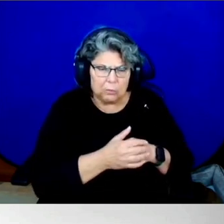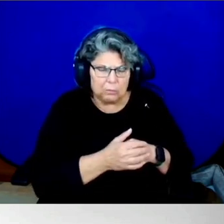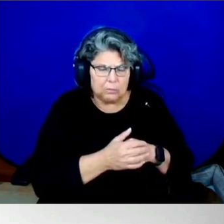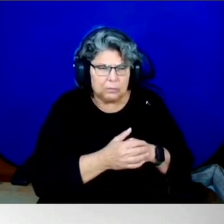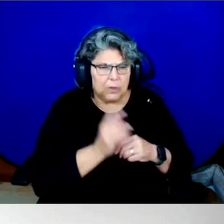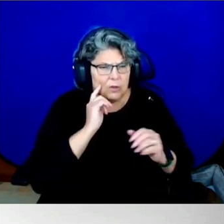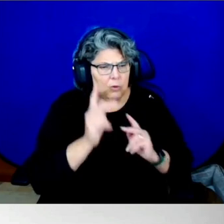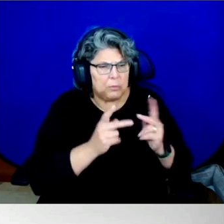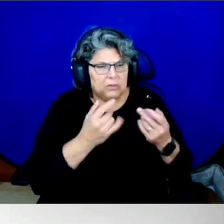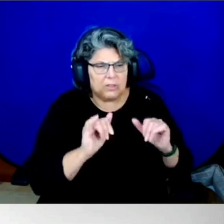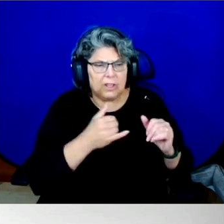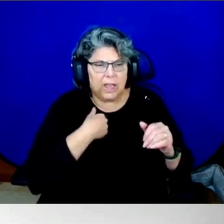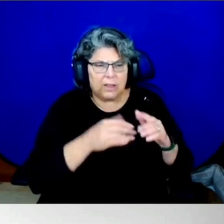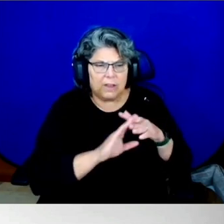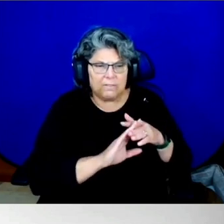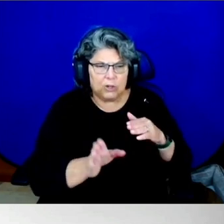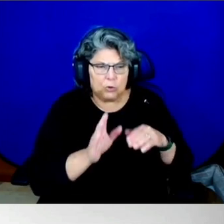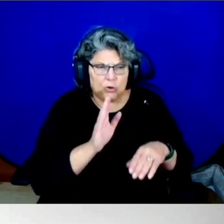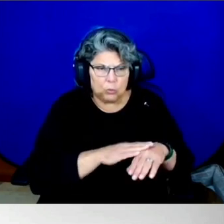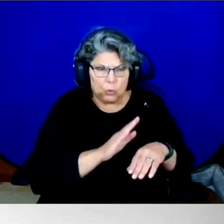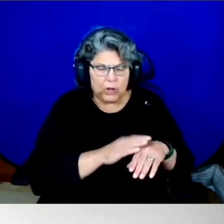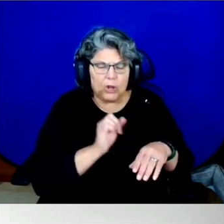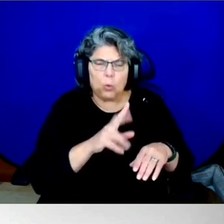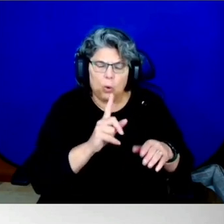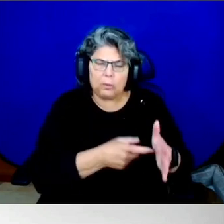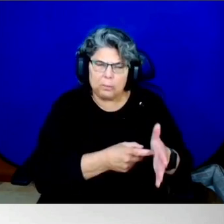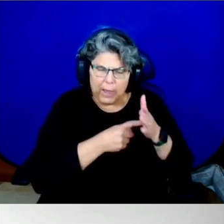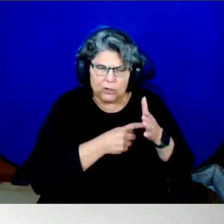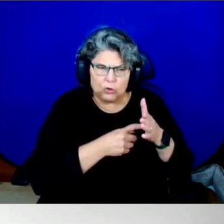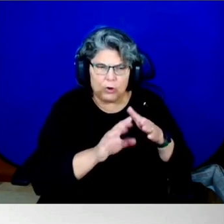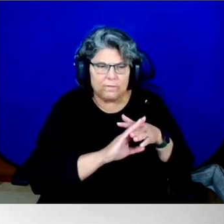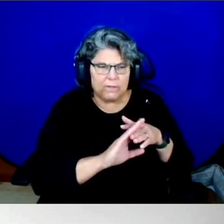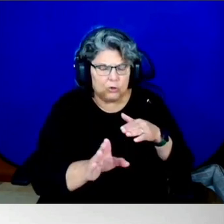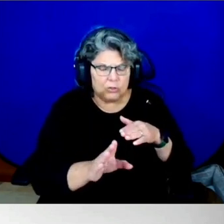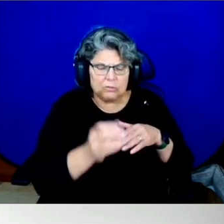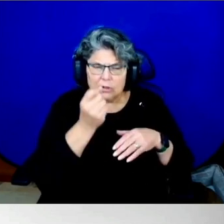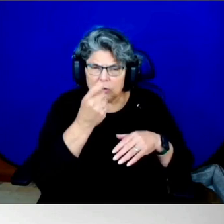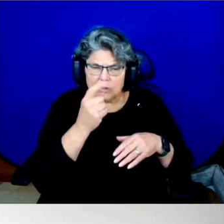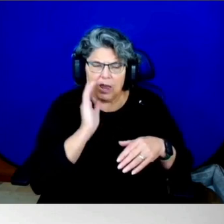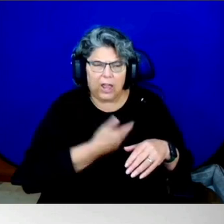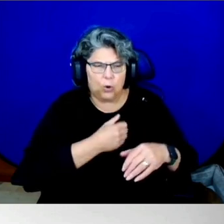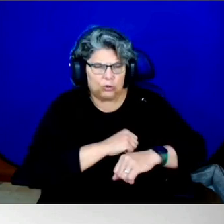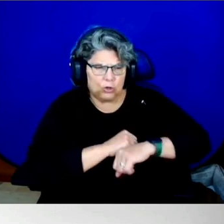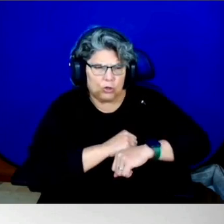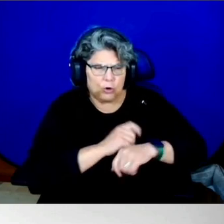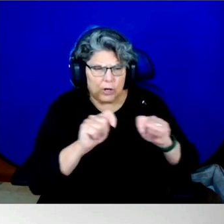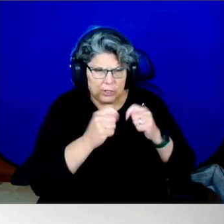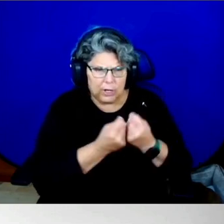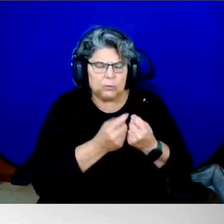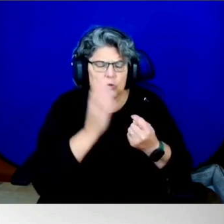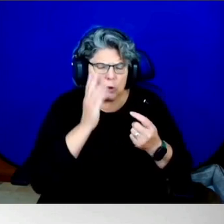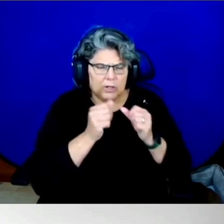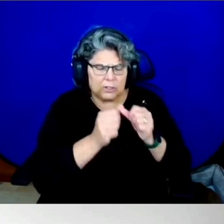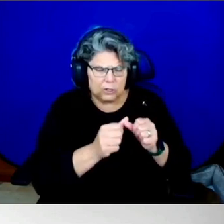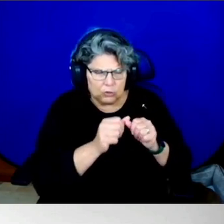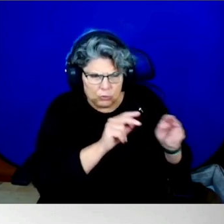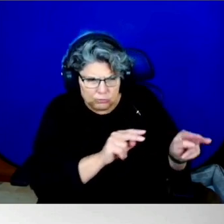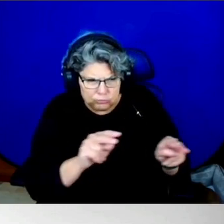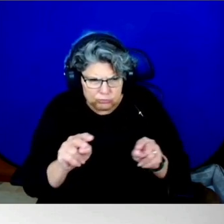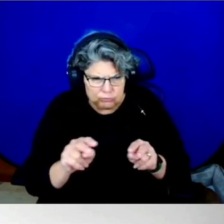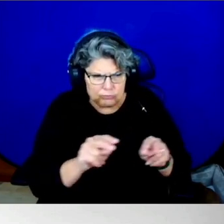under evacuation warning and mandatory evacuation, rest assured our security teams will continue to patrol those areas until you are allowed to return